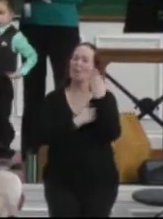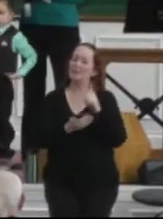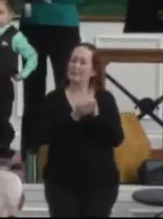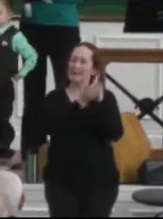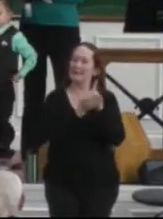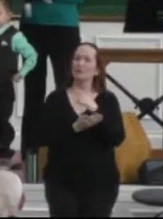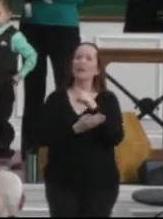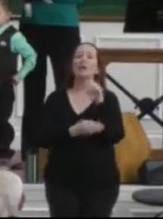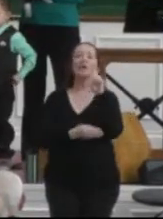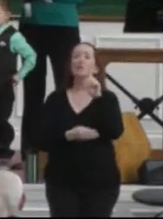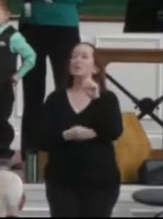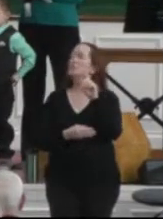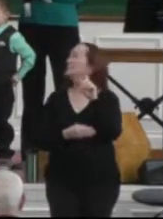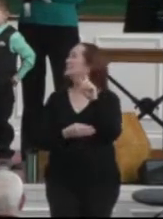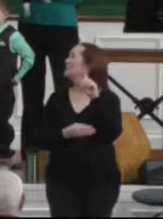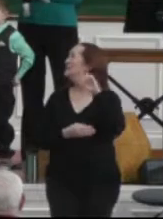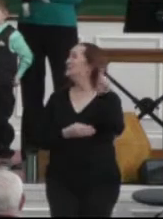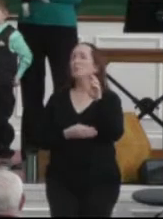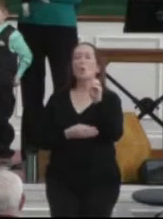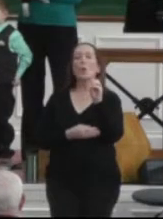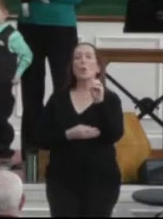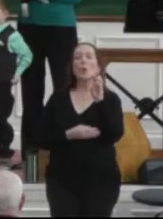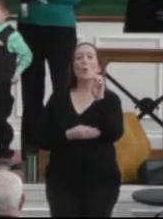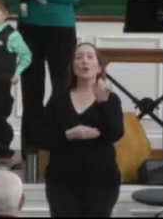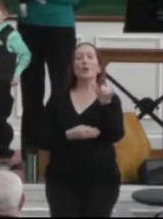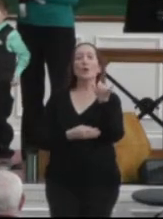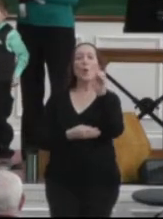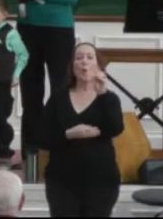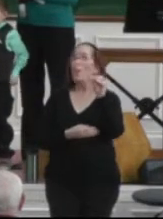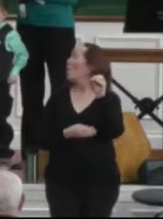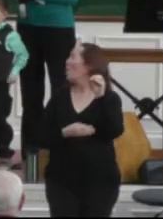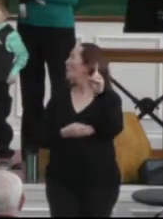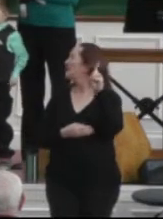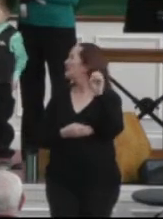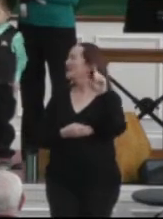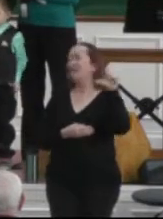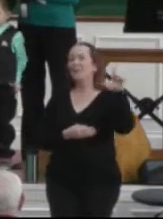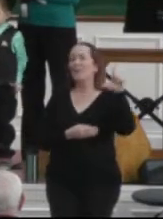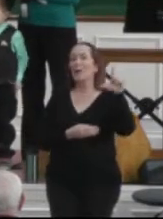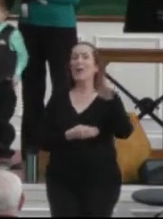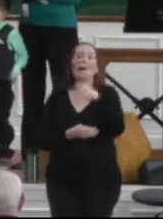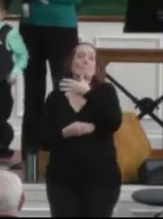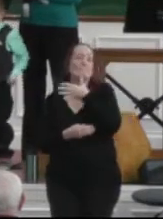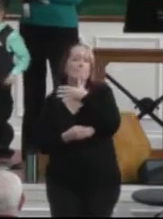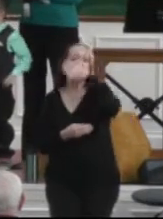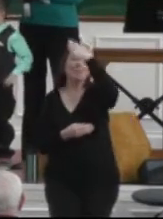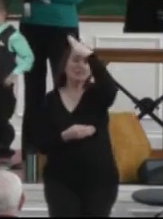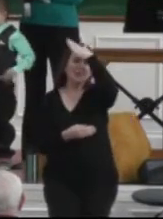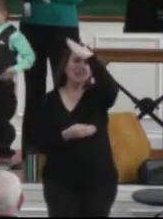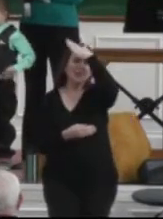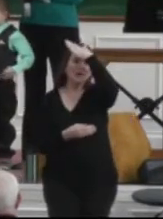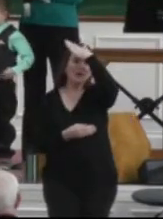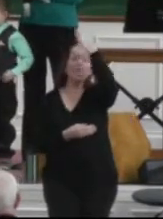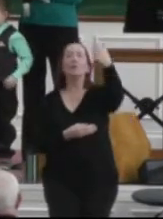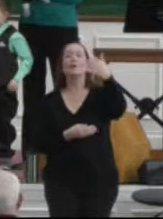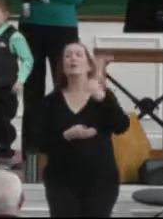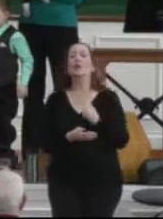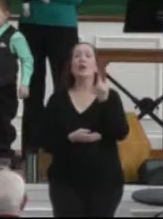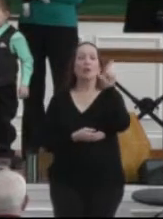we have Zoe. This is Zoe Odell. And mom and dad, Lauren and Daniel